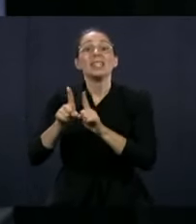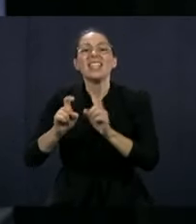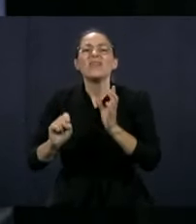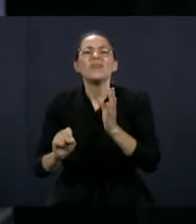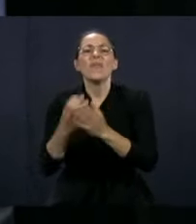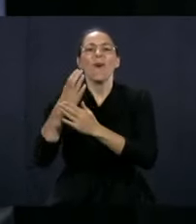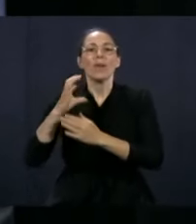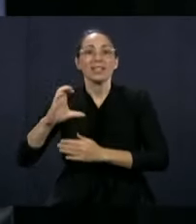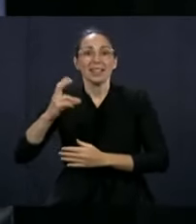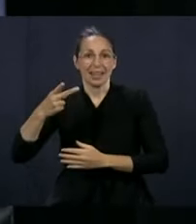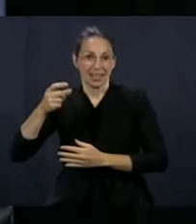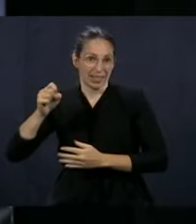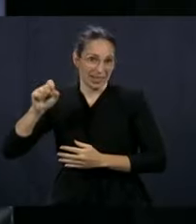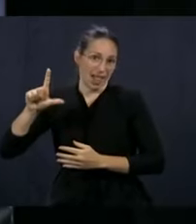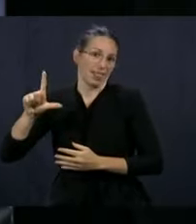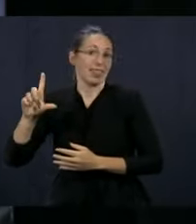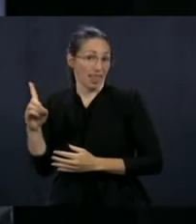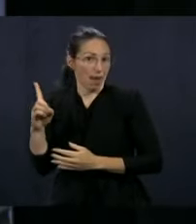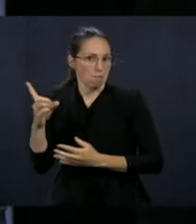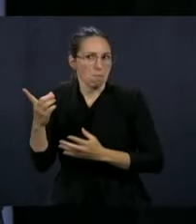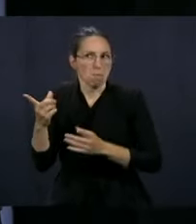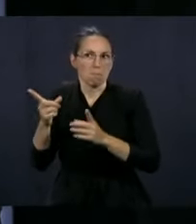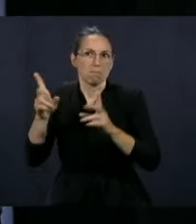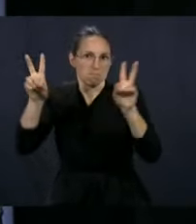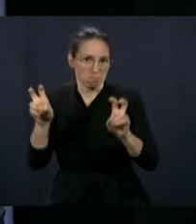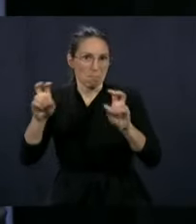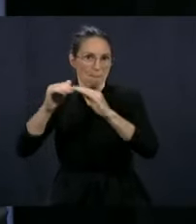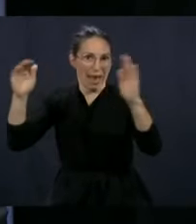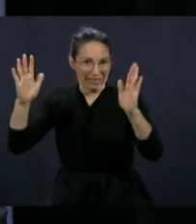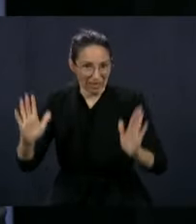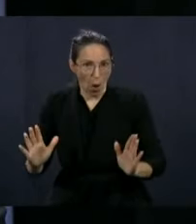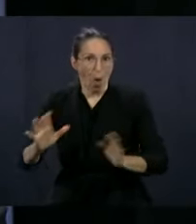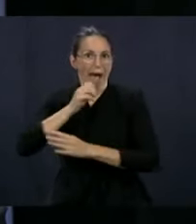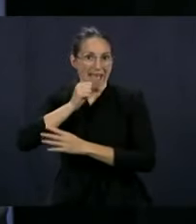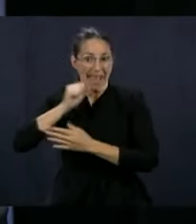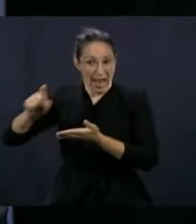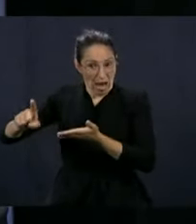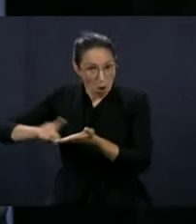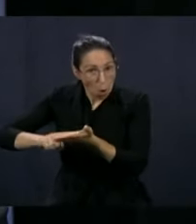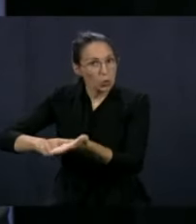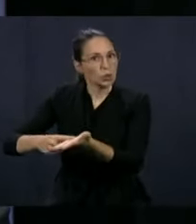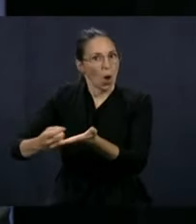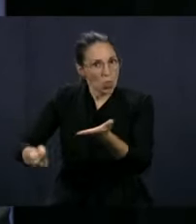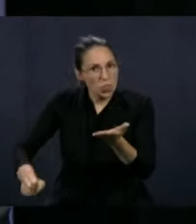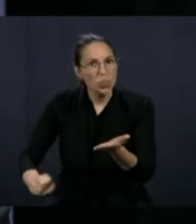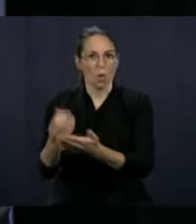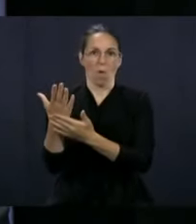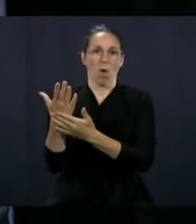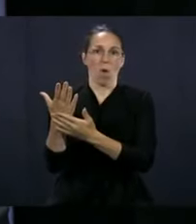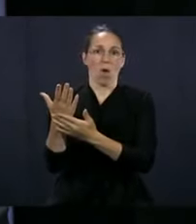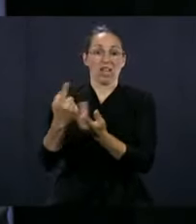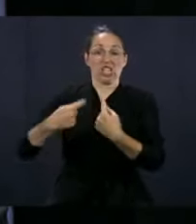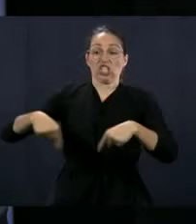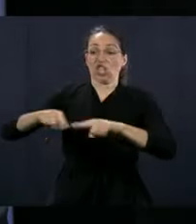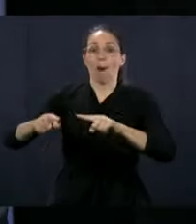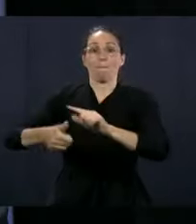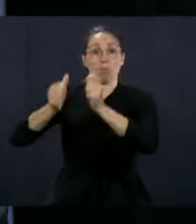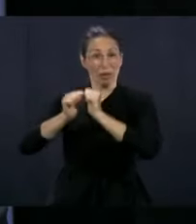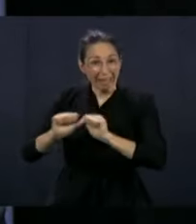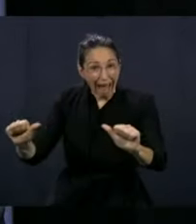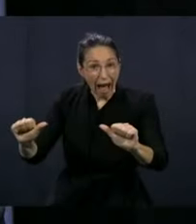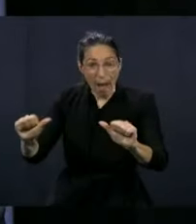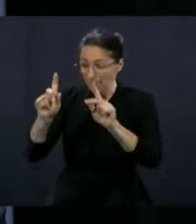the new CHSLDs that we're going to be calling the homes for the elderly, with single